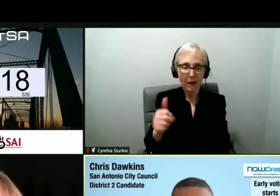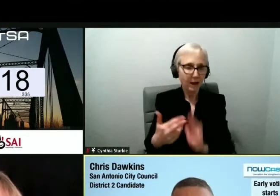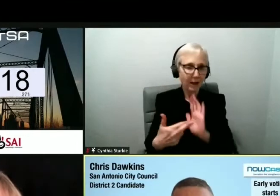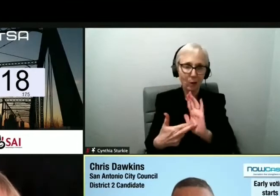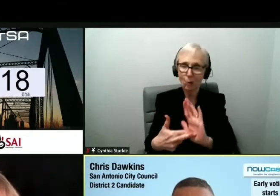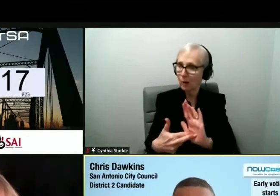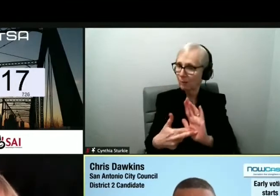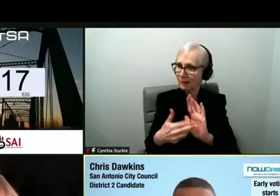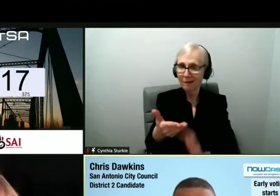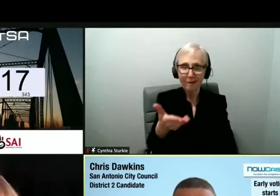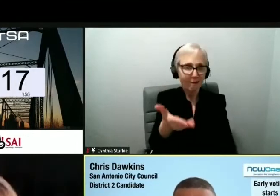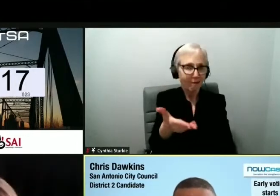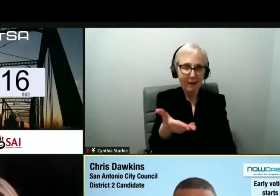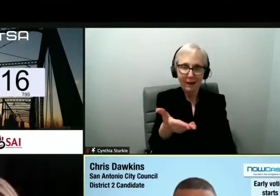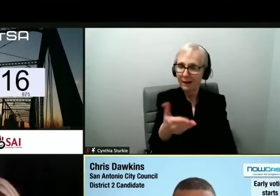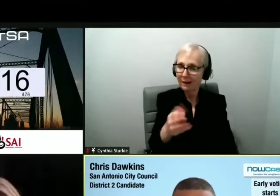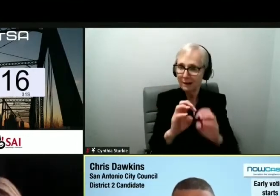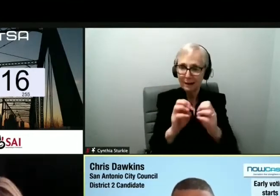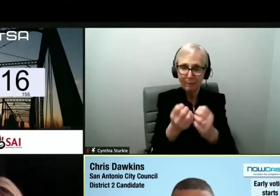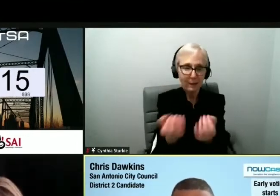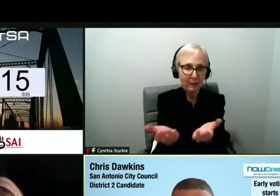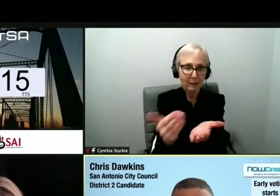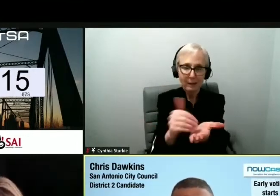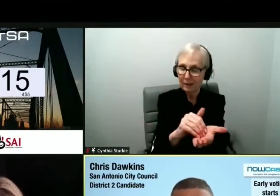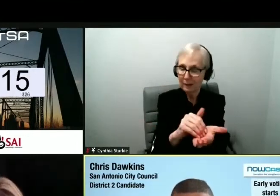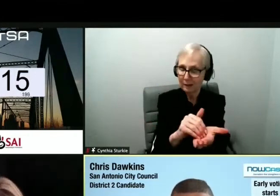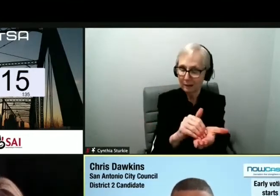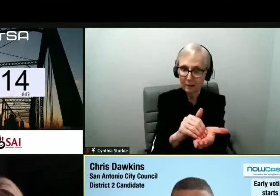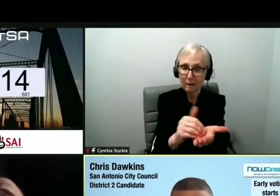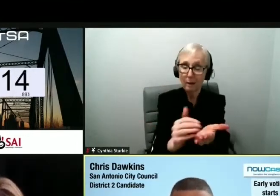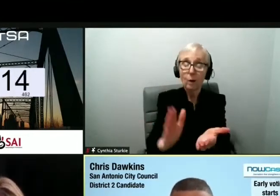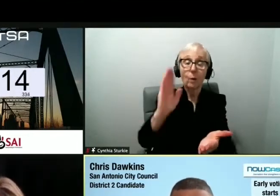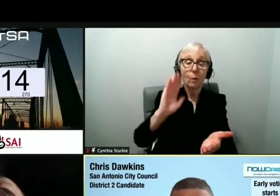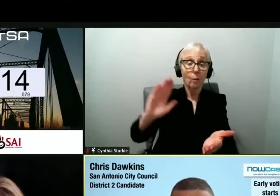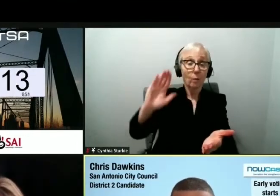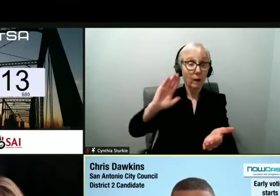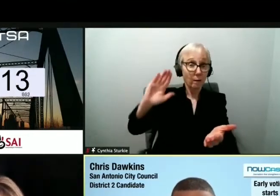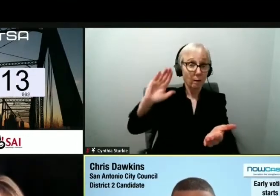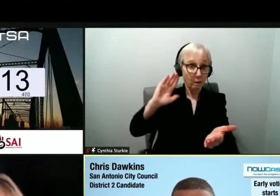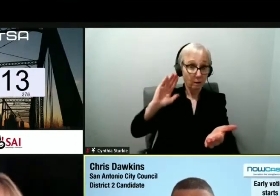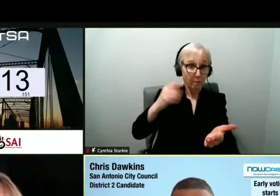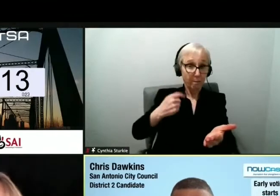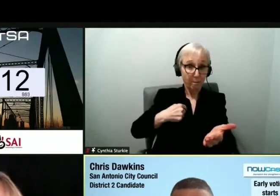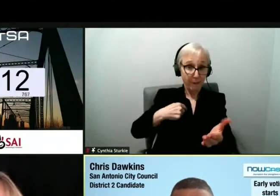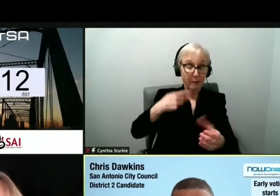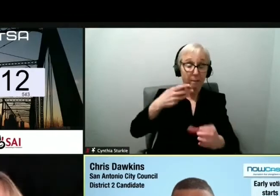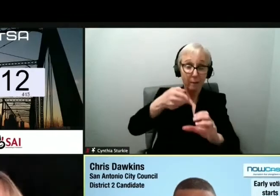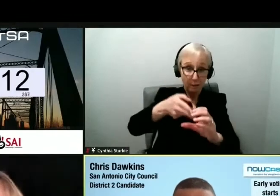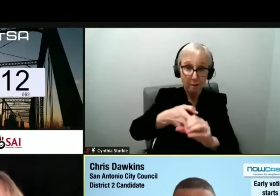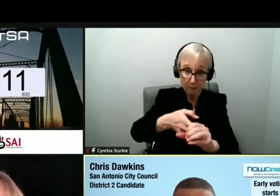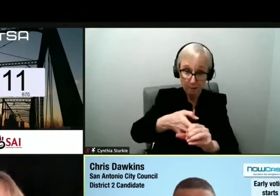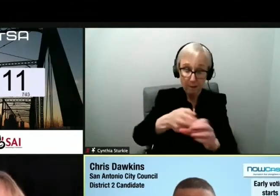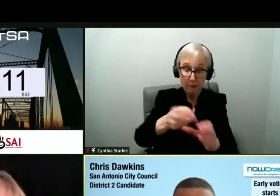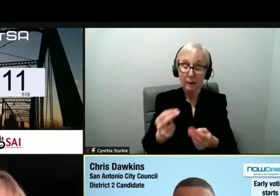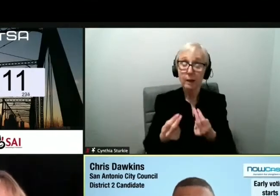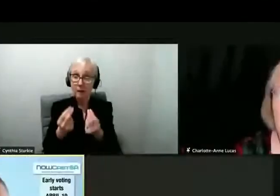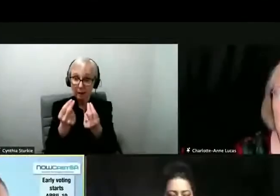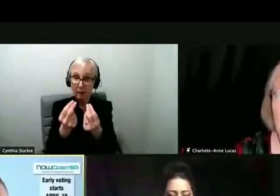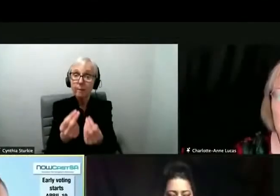representative in that position. Prior to that, prior to me being